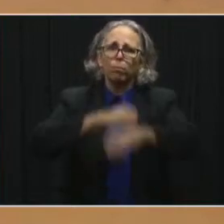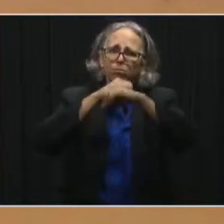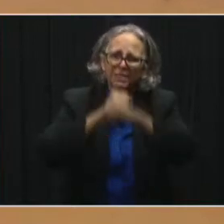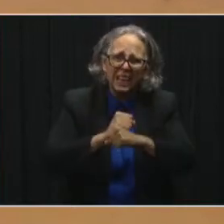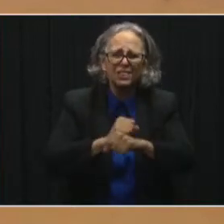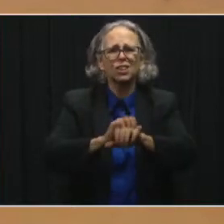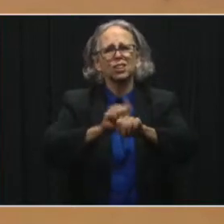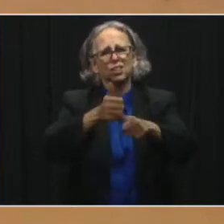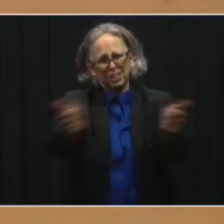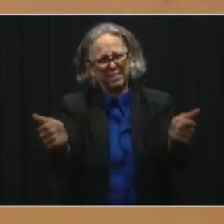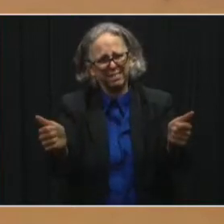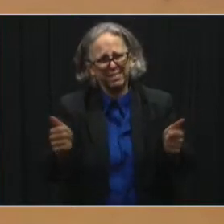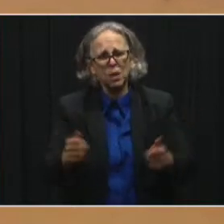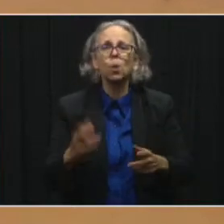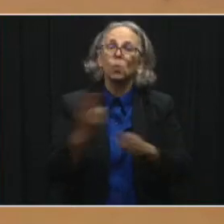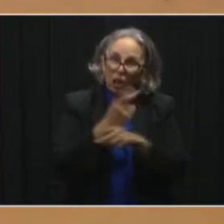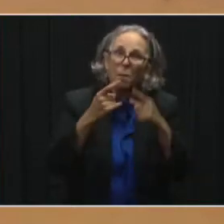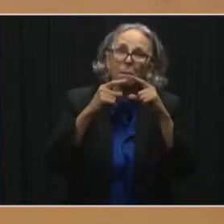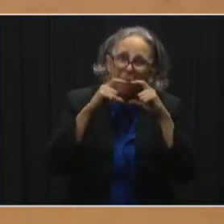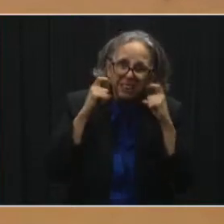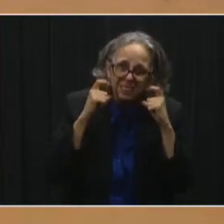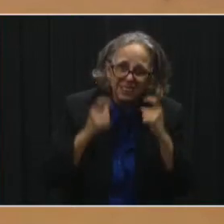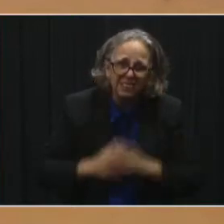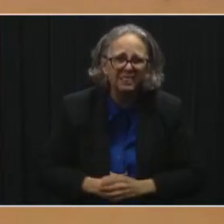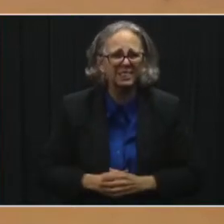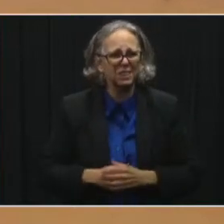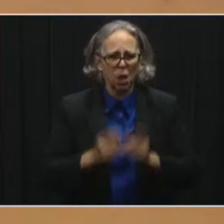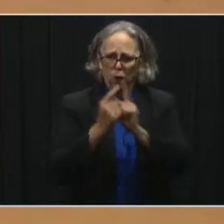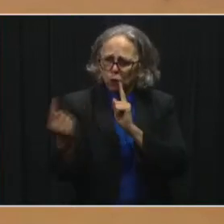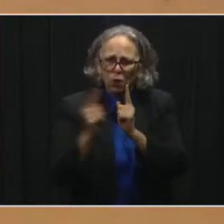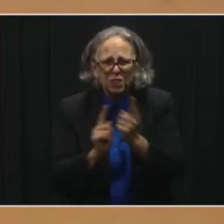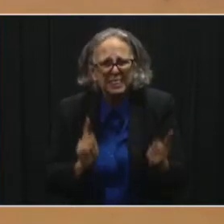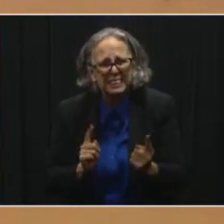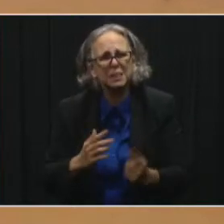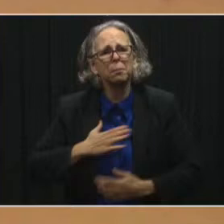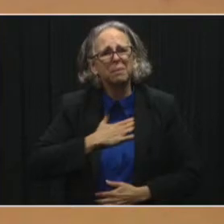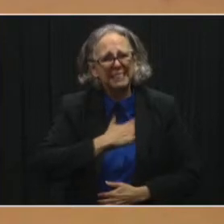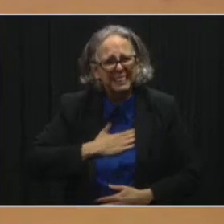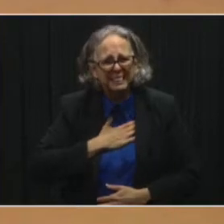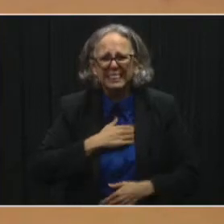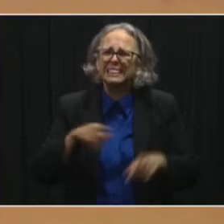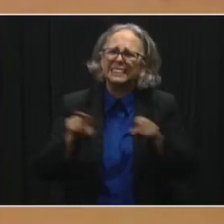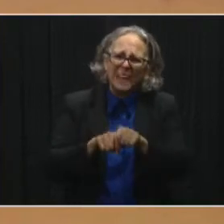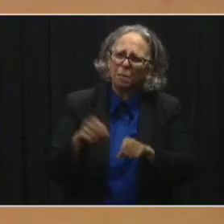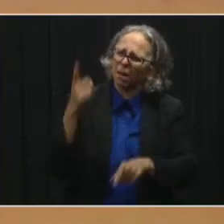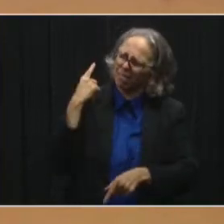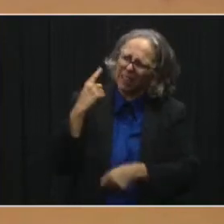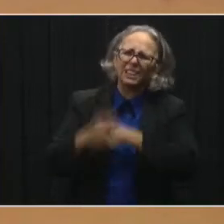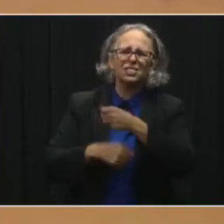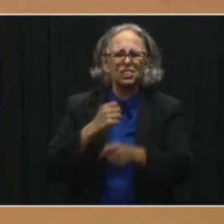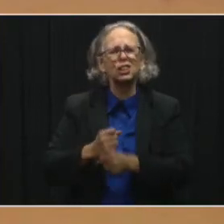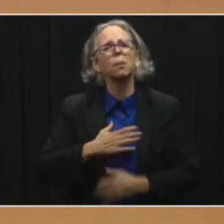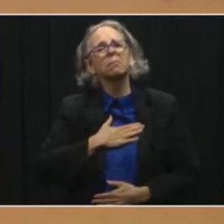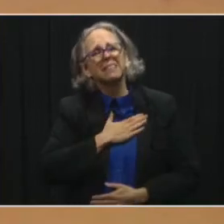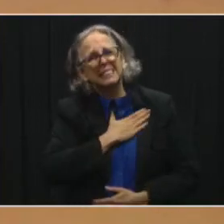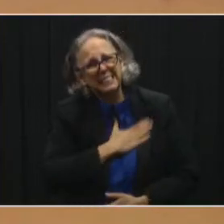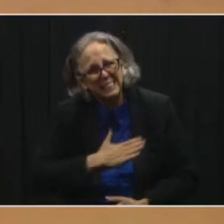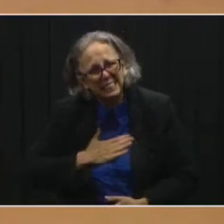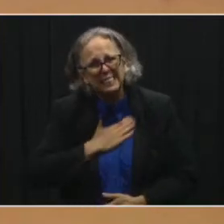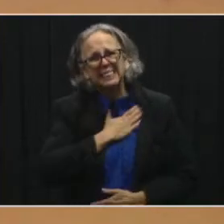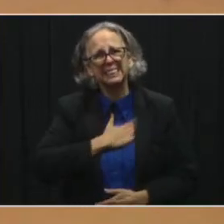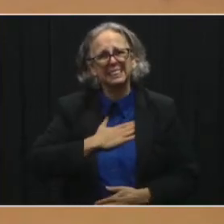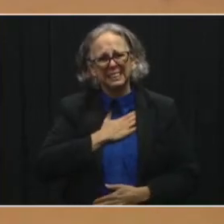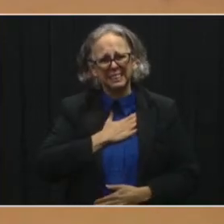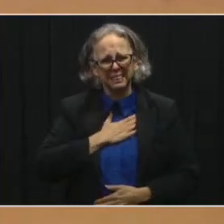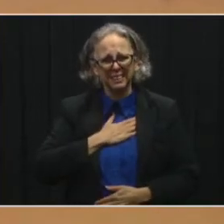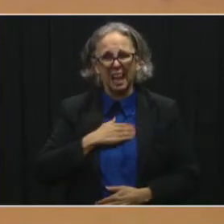vaccination, mask wearing, social distancing, all that we did last year. So we're getting this influx. Last year, we